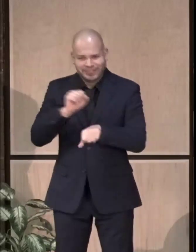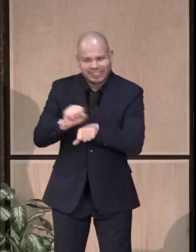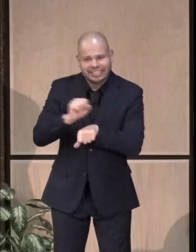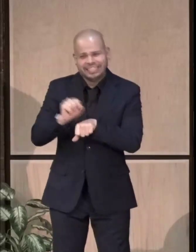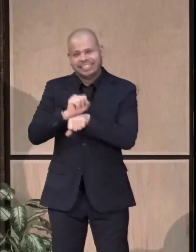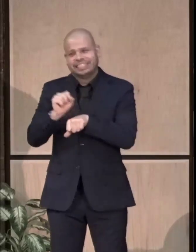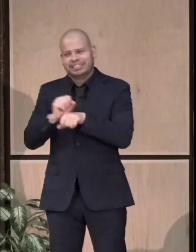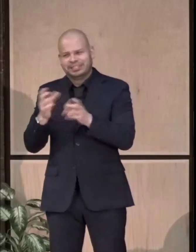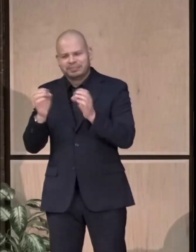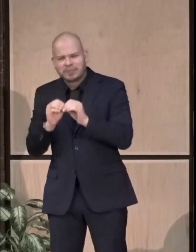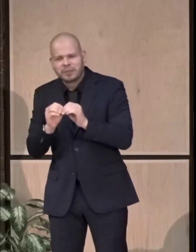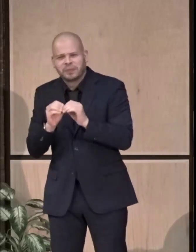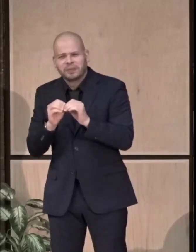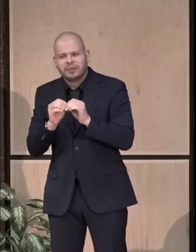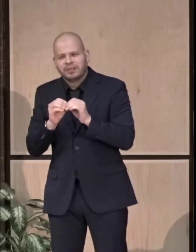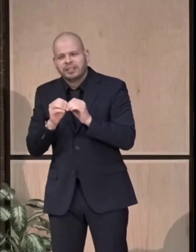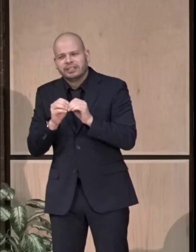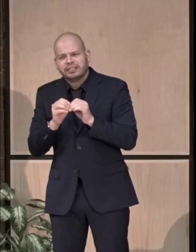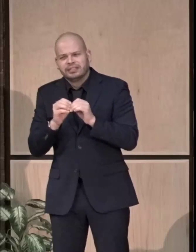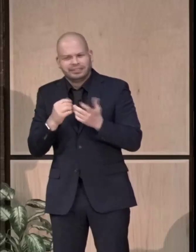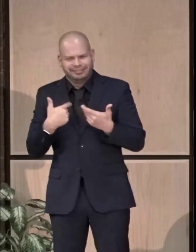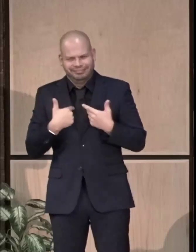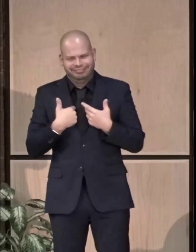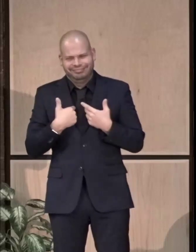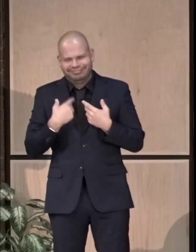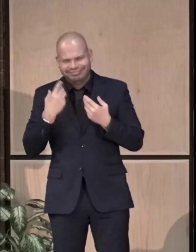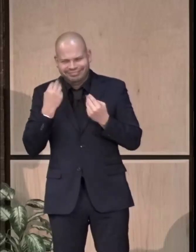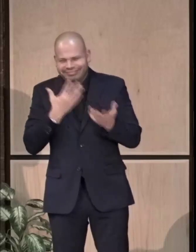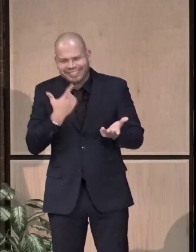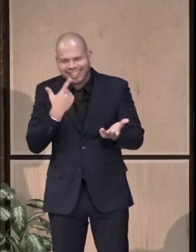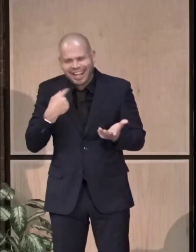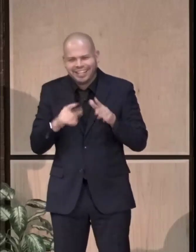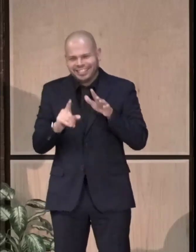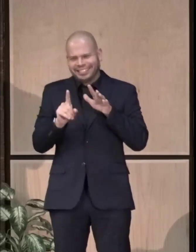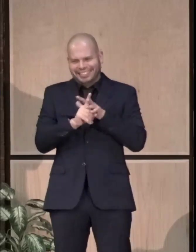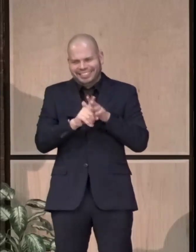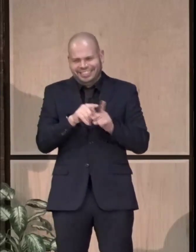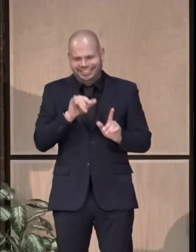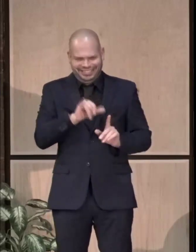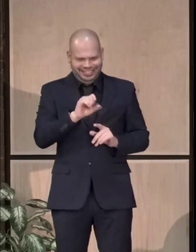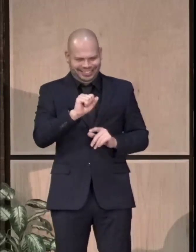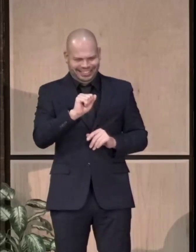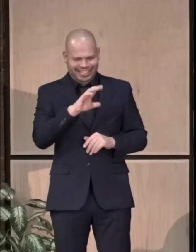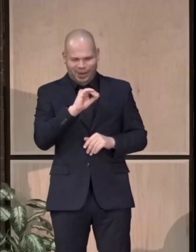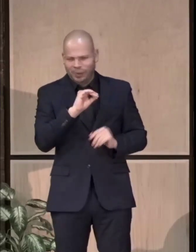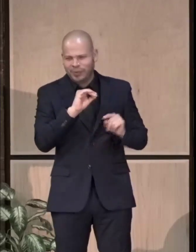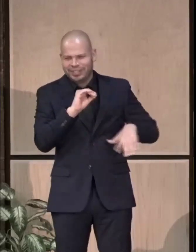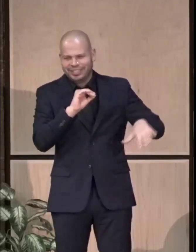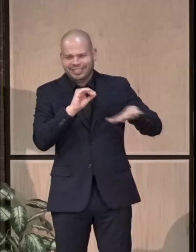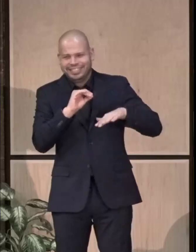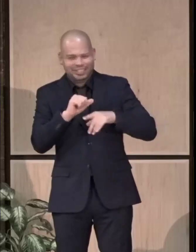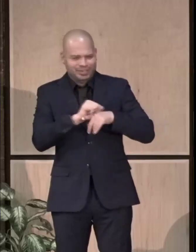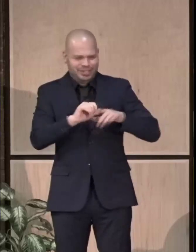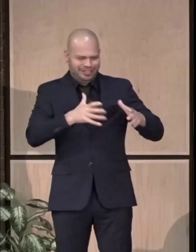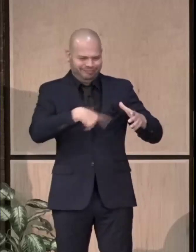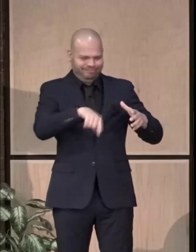he confirmed that he wasn't going to be at the reserve center or he wasn't going to be at a BA because he would have to